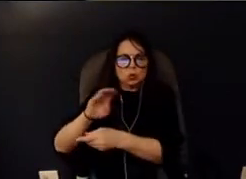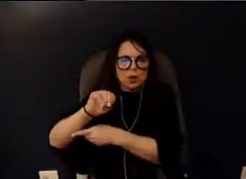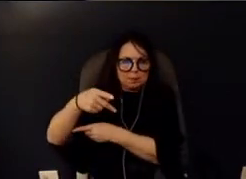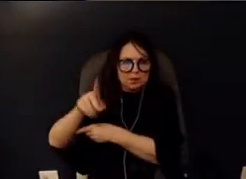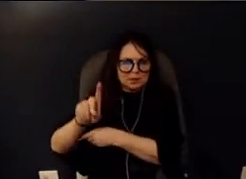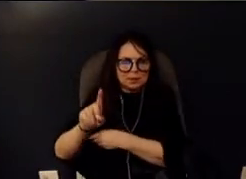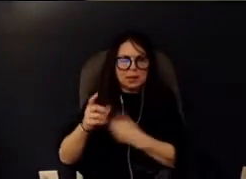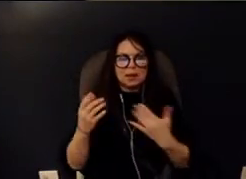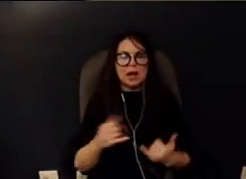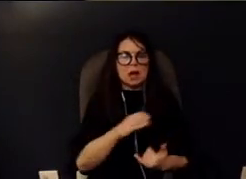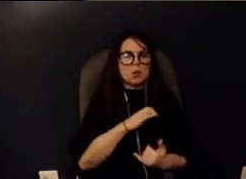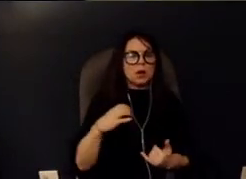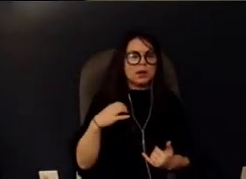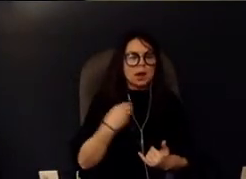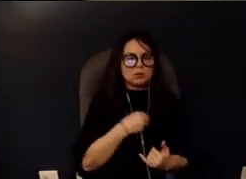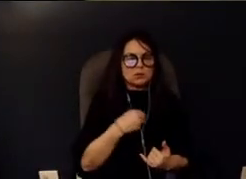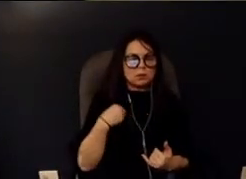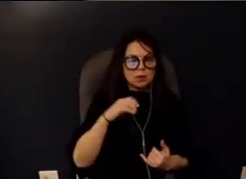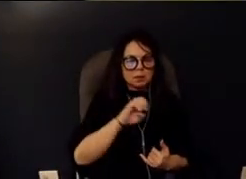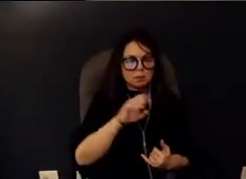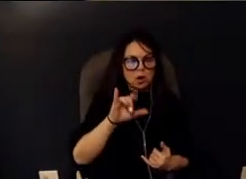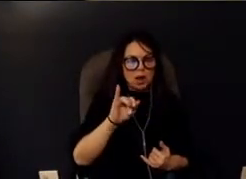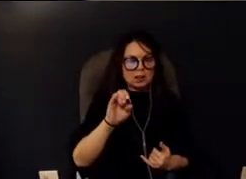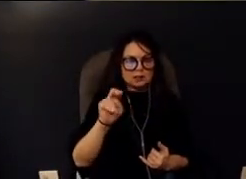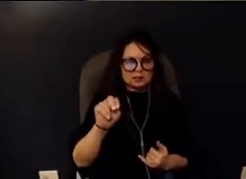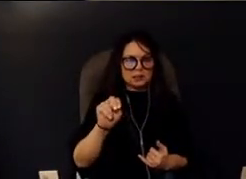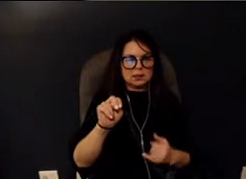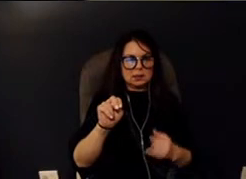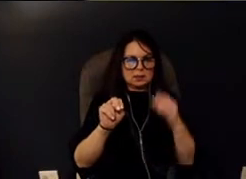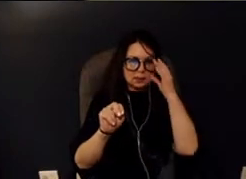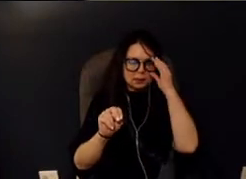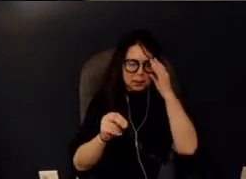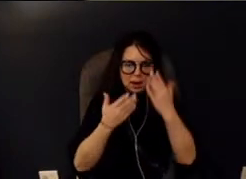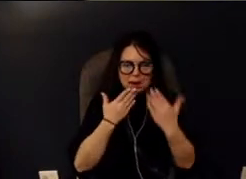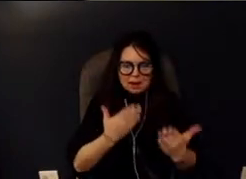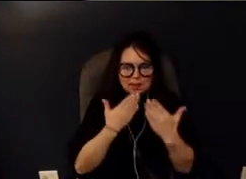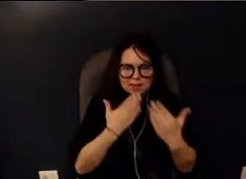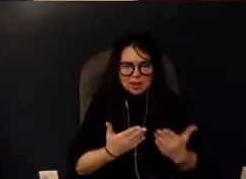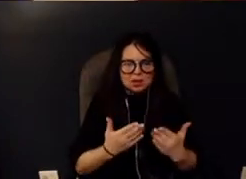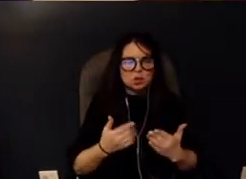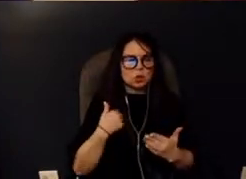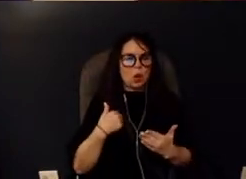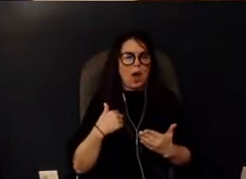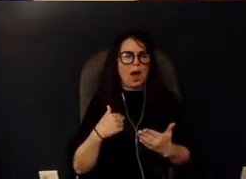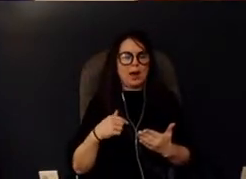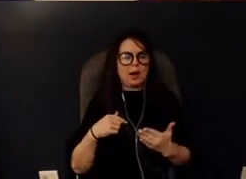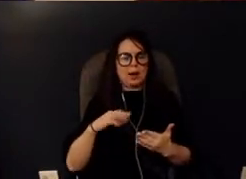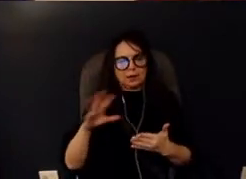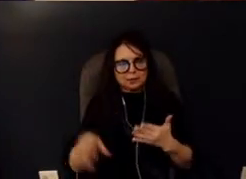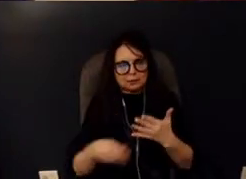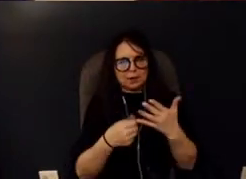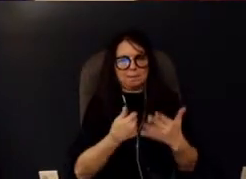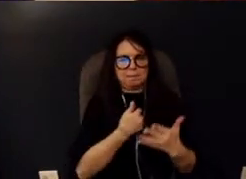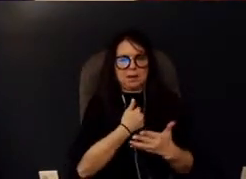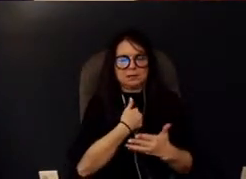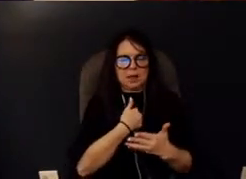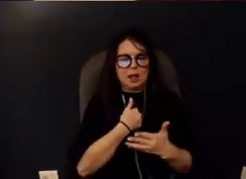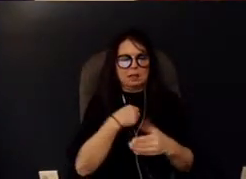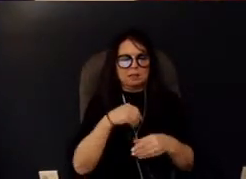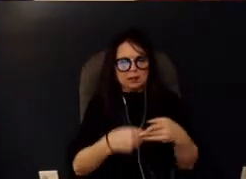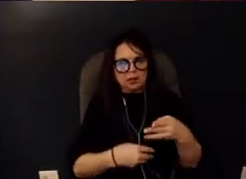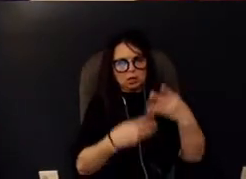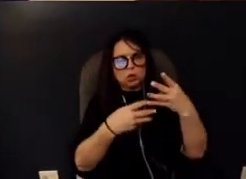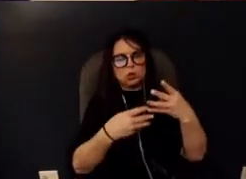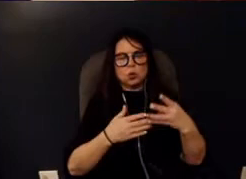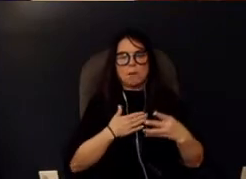Thank you, Council President. I put myself back in queue. Just because I wanted to keep my original comments